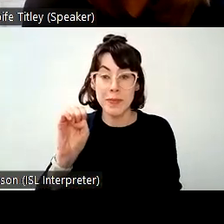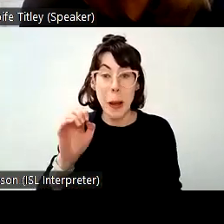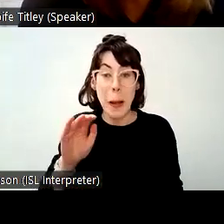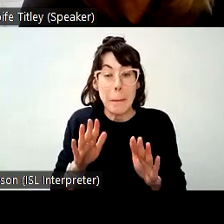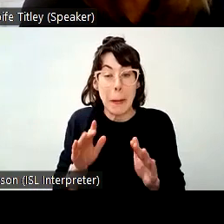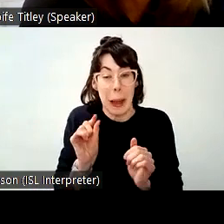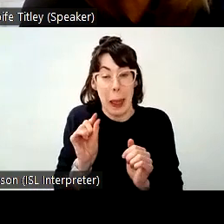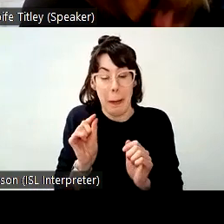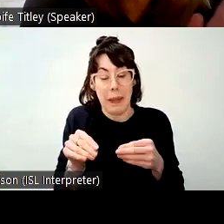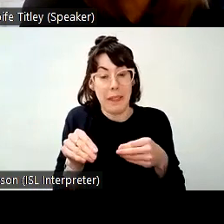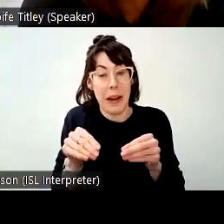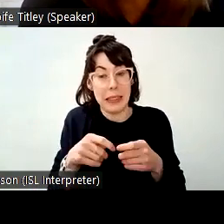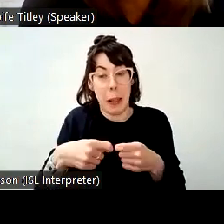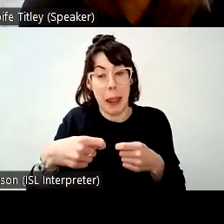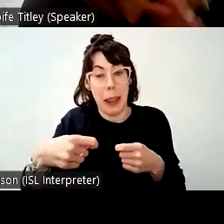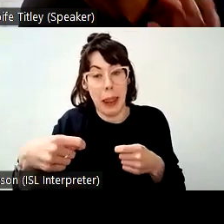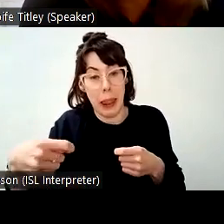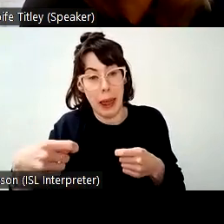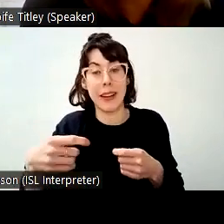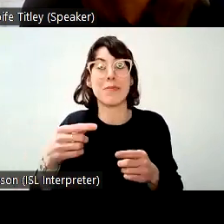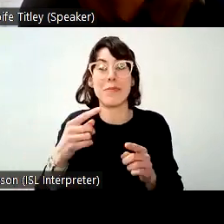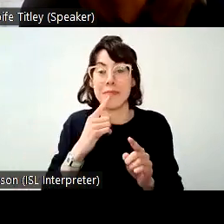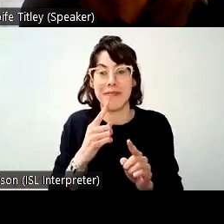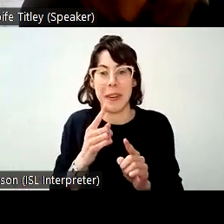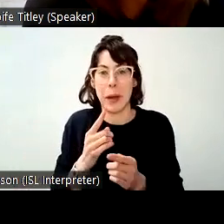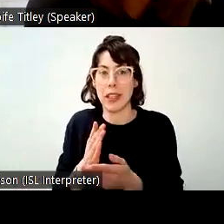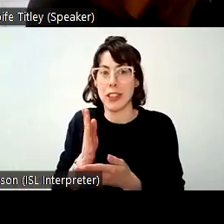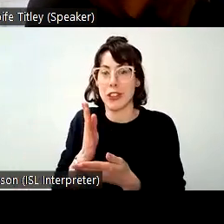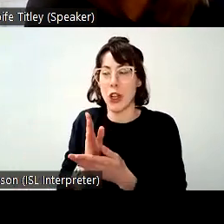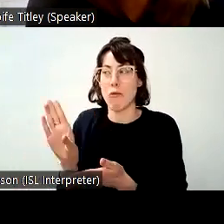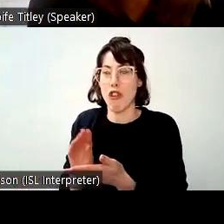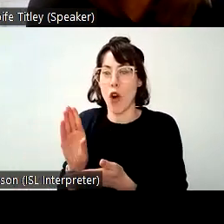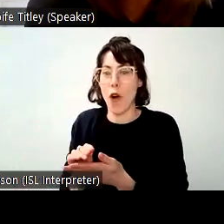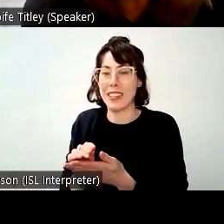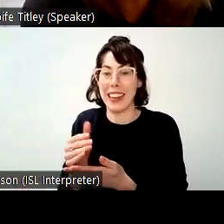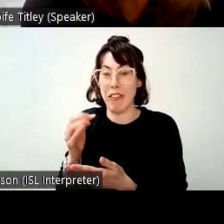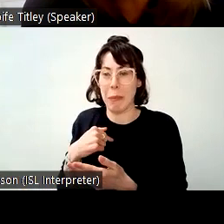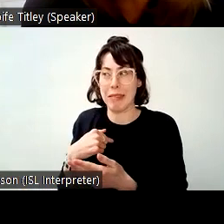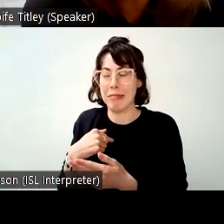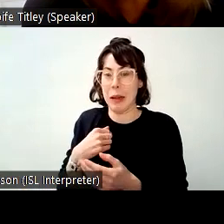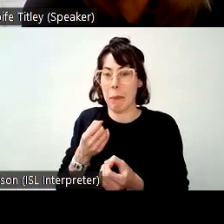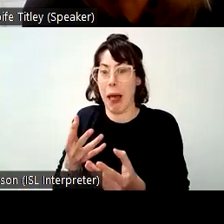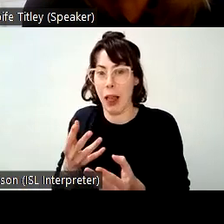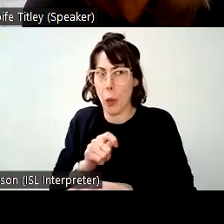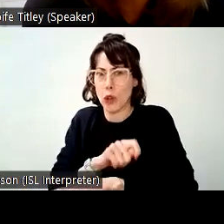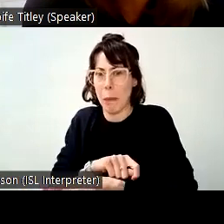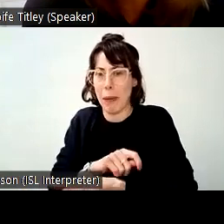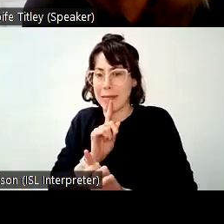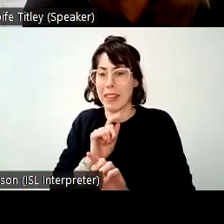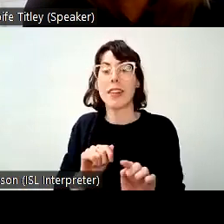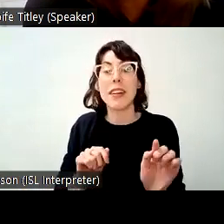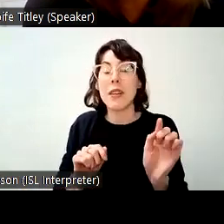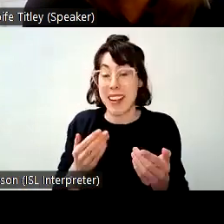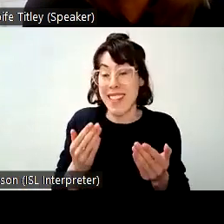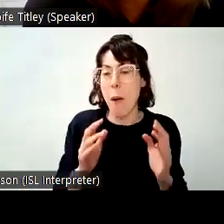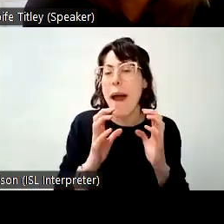of flexibility about that date, but maybe we'll stop the recording for that bit just in case I get into trouble. But again, it's only April now, so there's